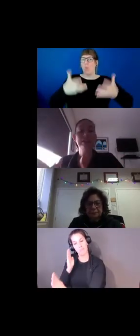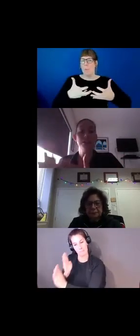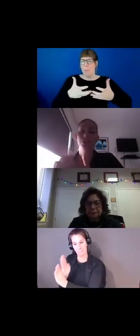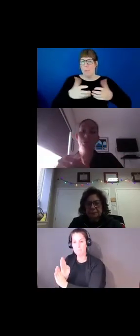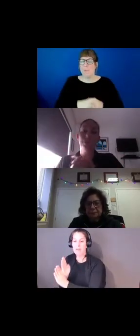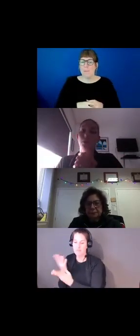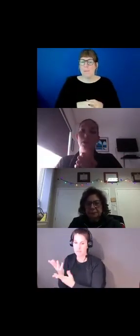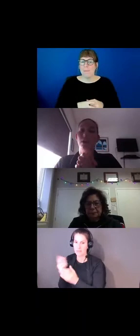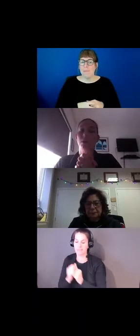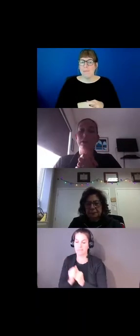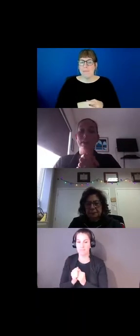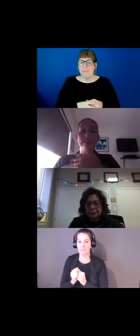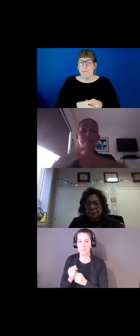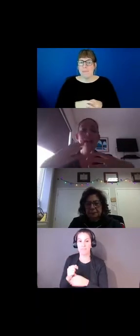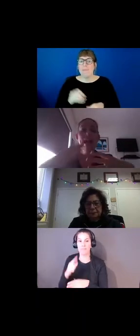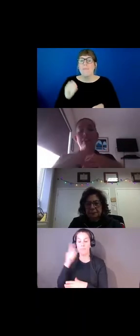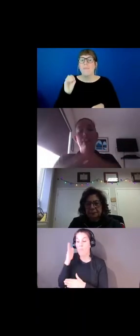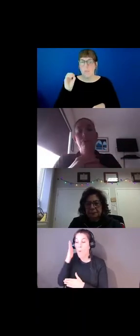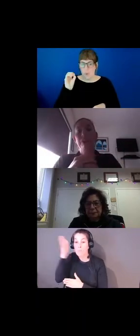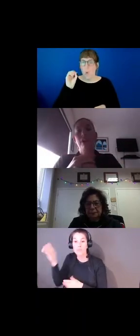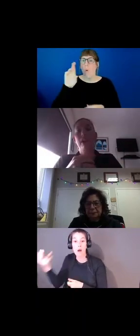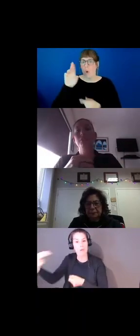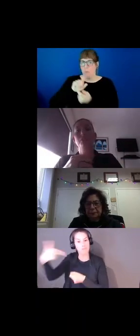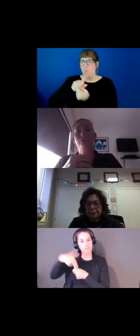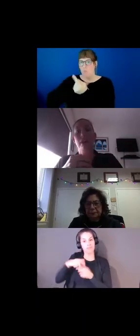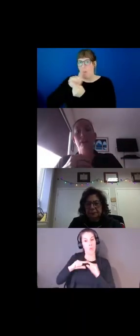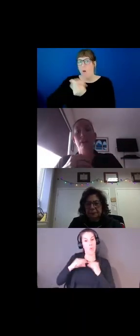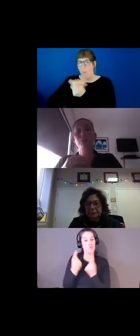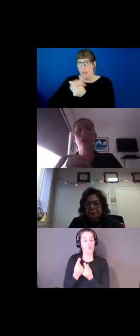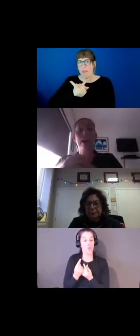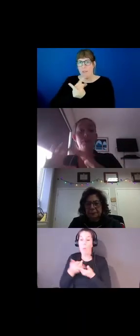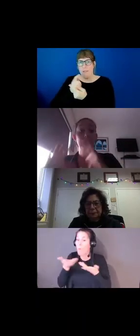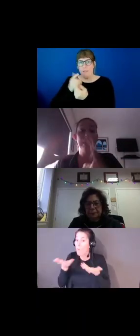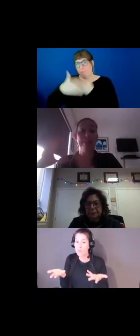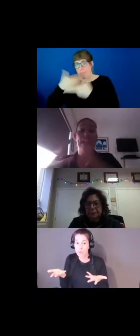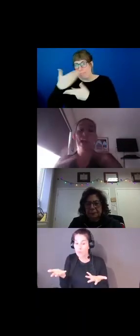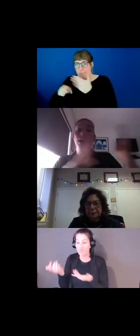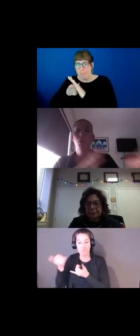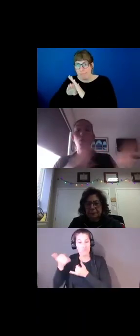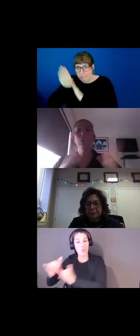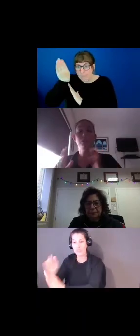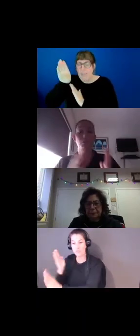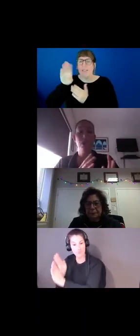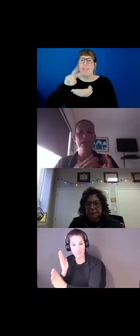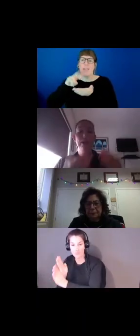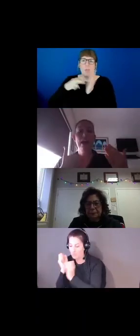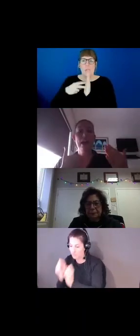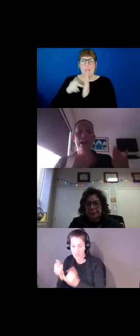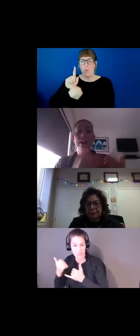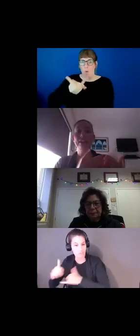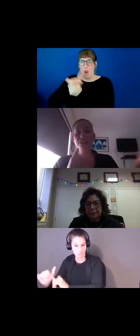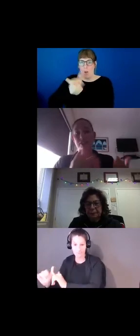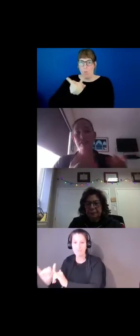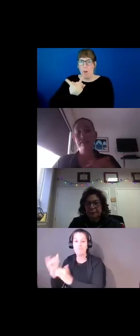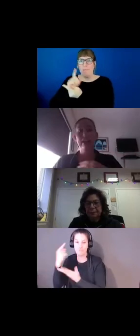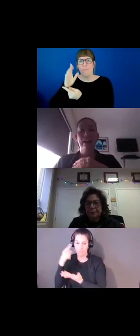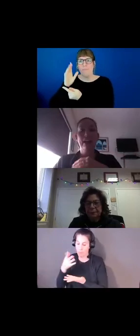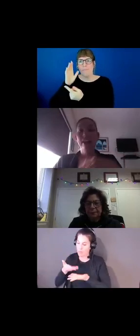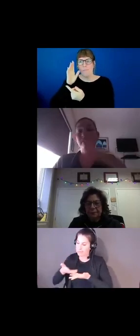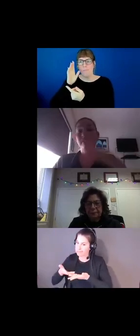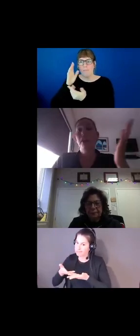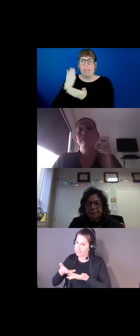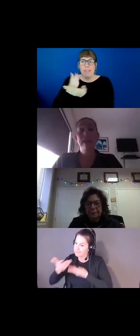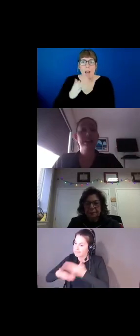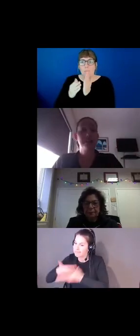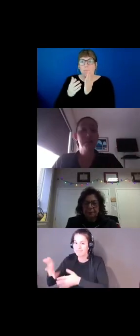they continue with their one-on-one lessons and they really are able to thrive in that one-to-one attention setting.